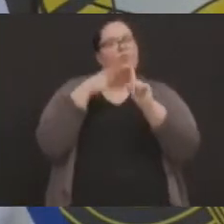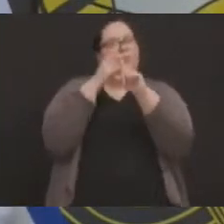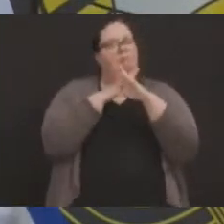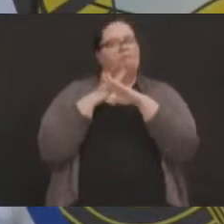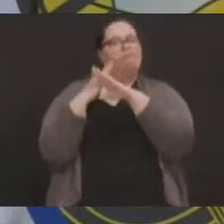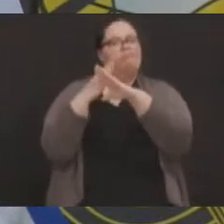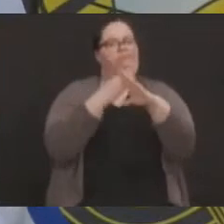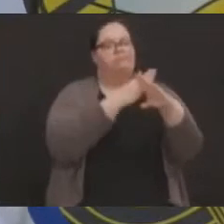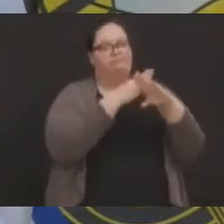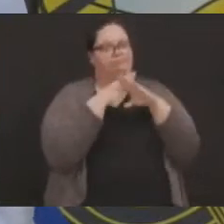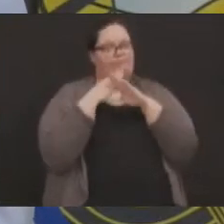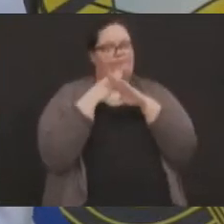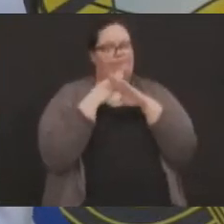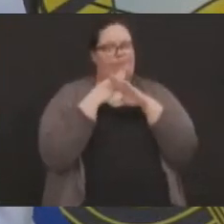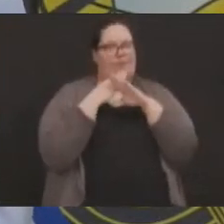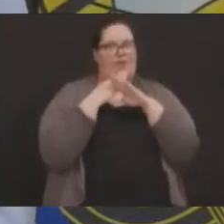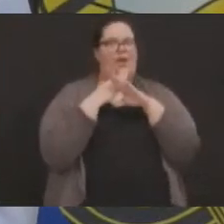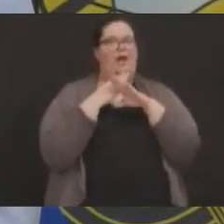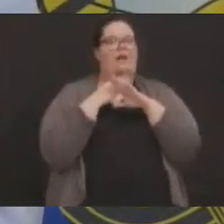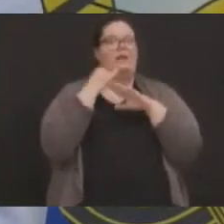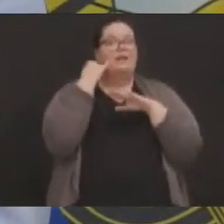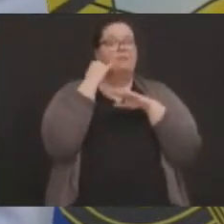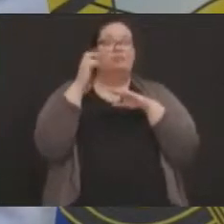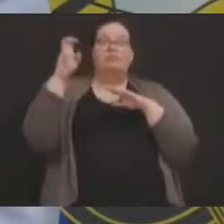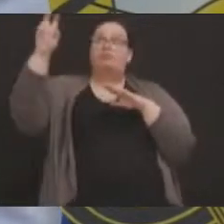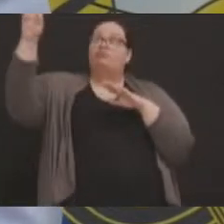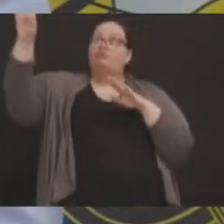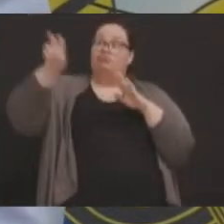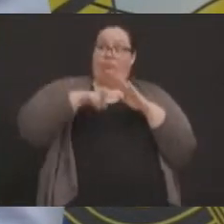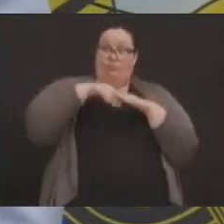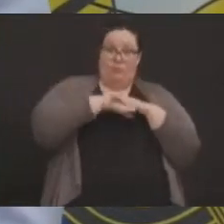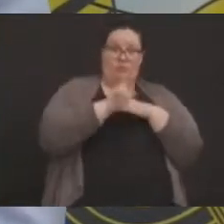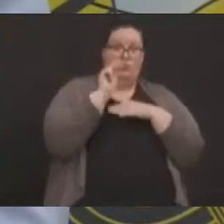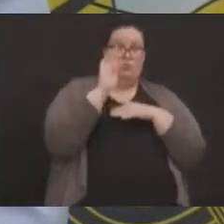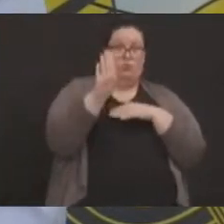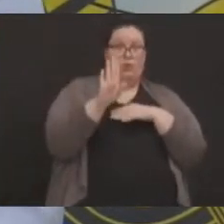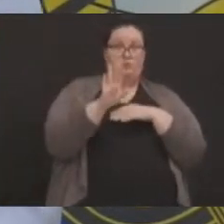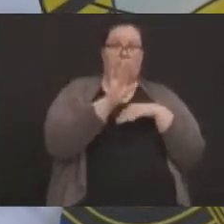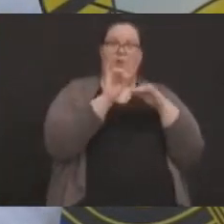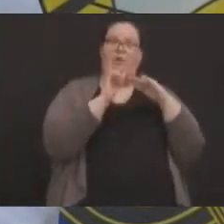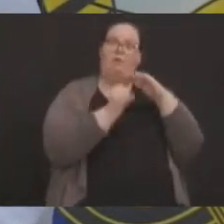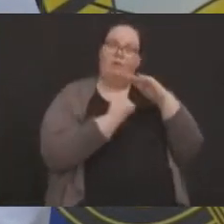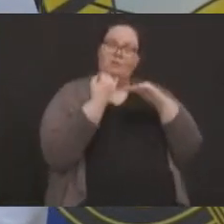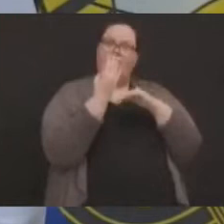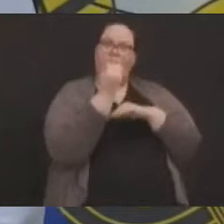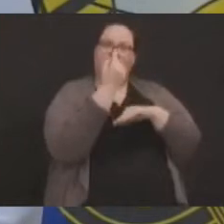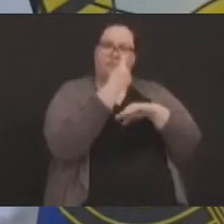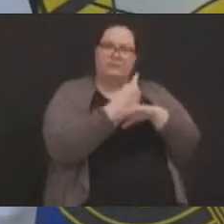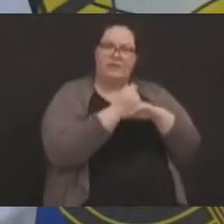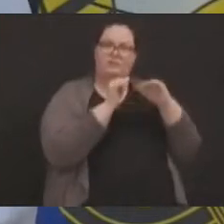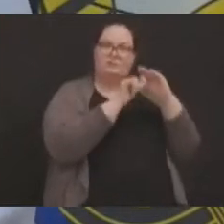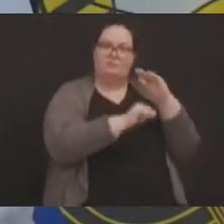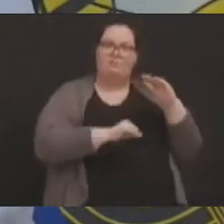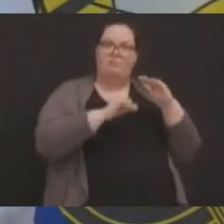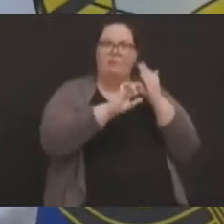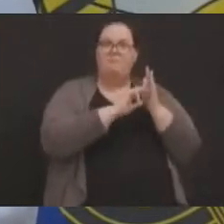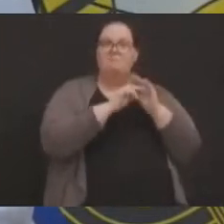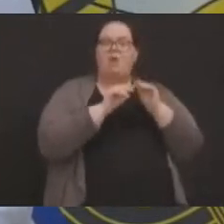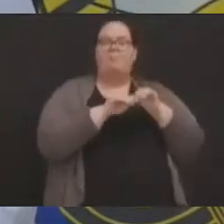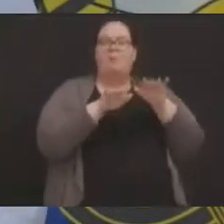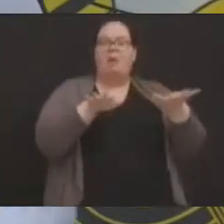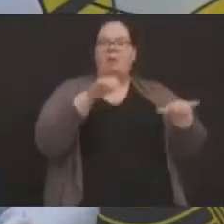In Zones 2 and 3, the region centered on St. John and Fredericton, and the growth of new cases has